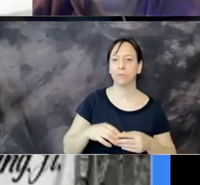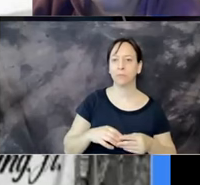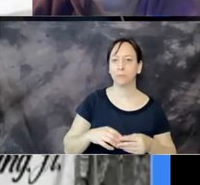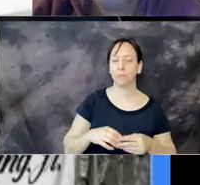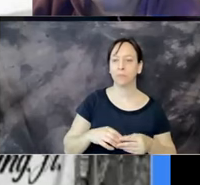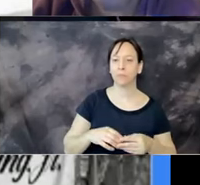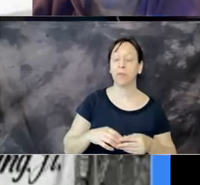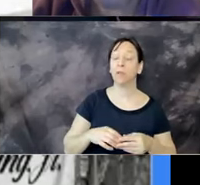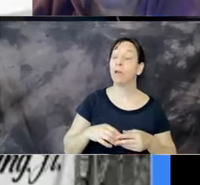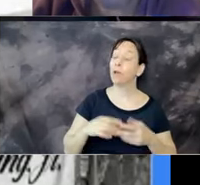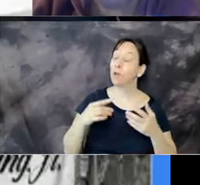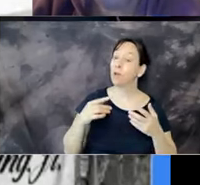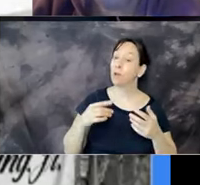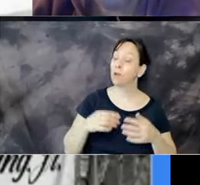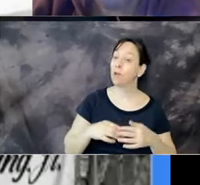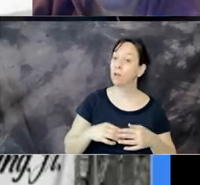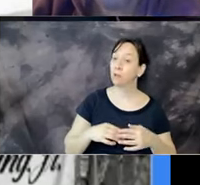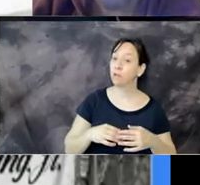one of the most